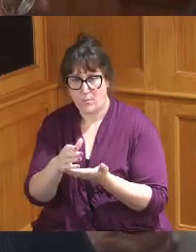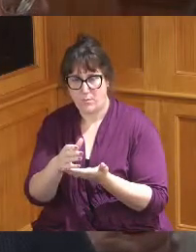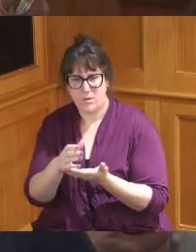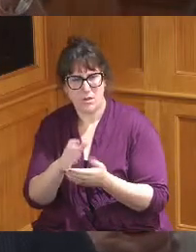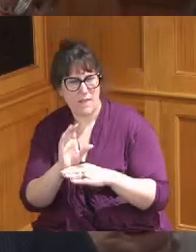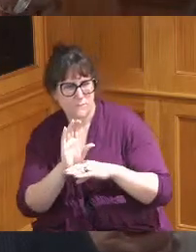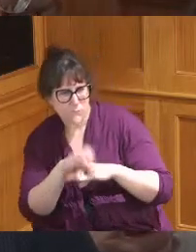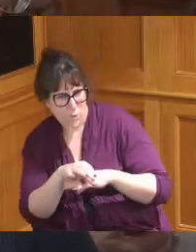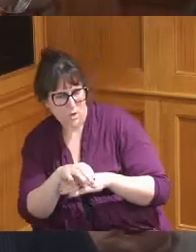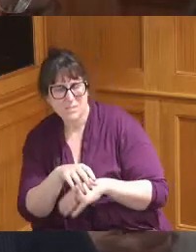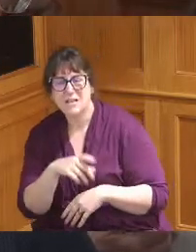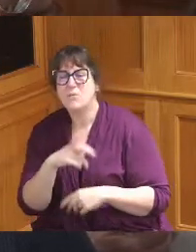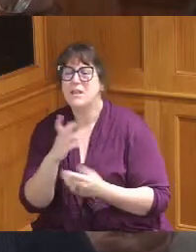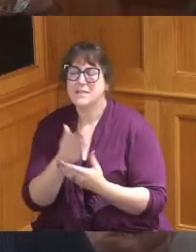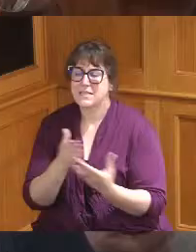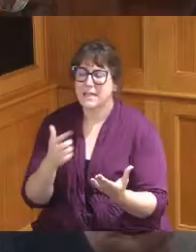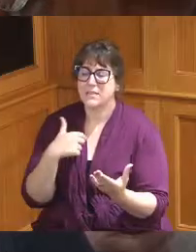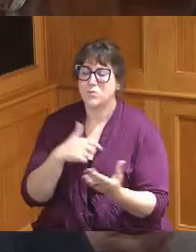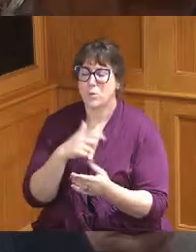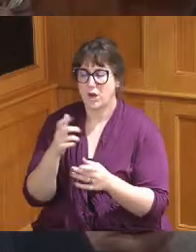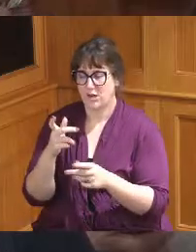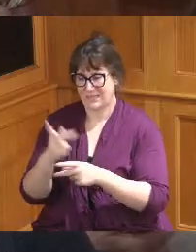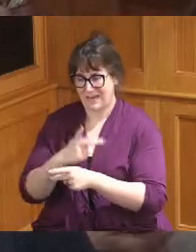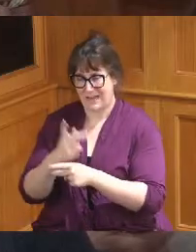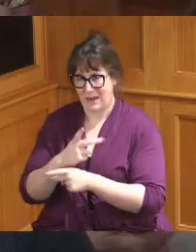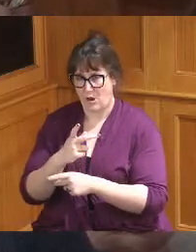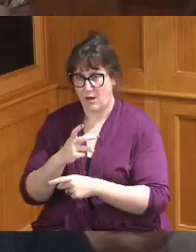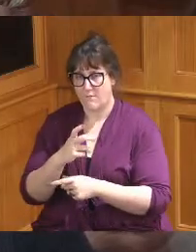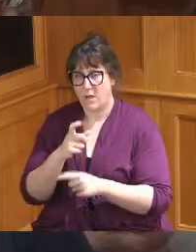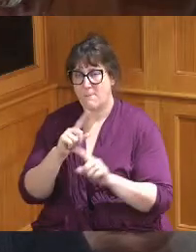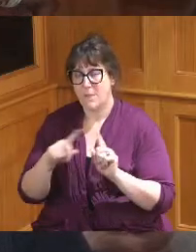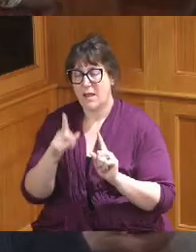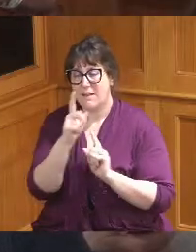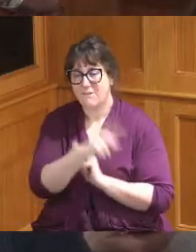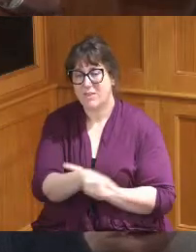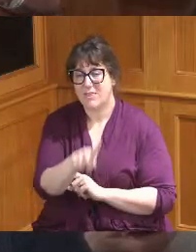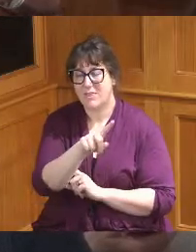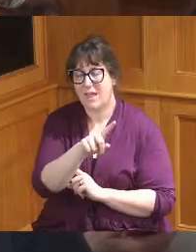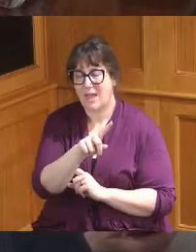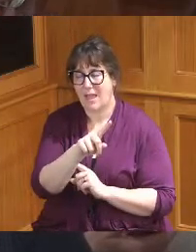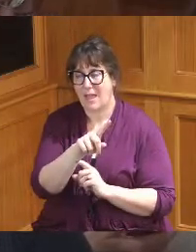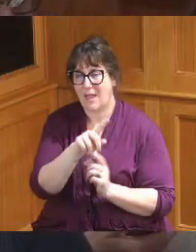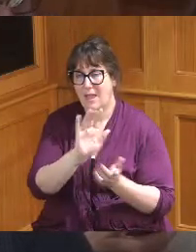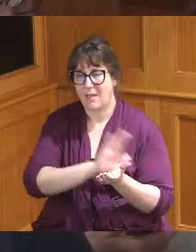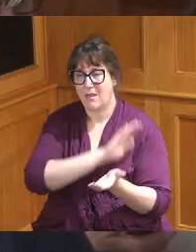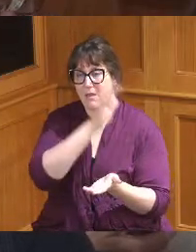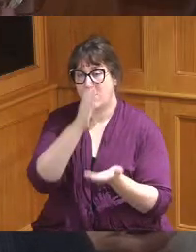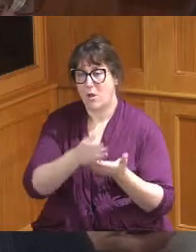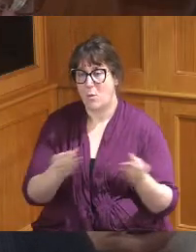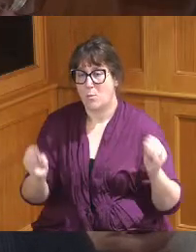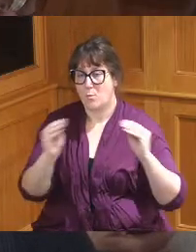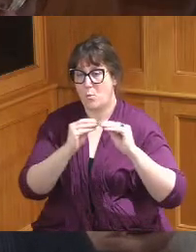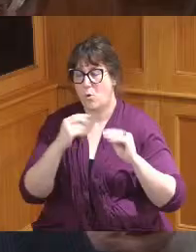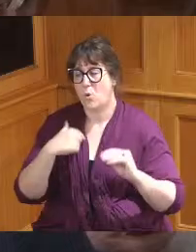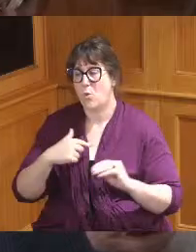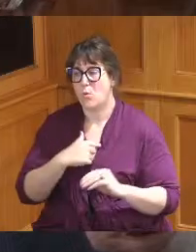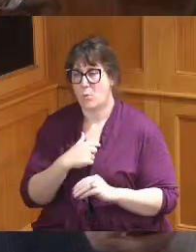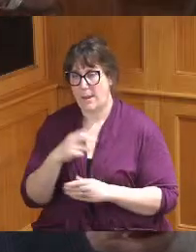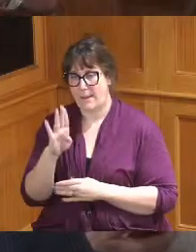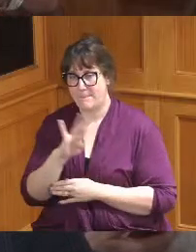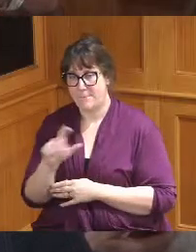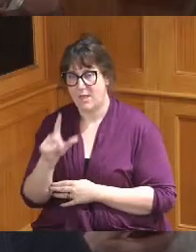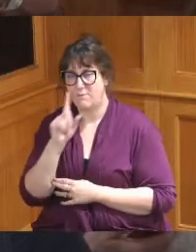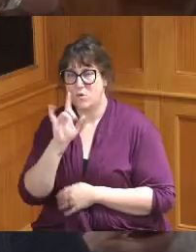it's things that we are treating in the treatment plant, but if they're contributing more, we bill for that extra strength. So it's the biological